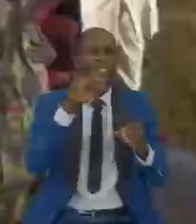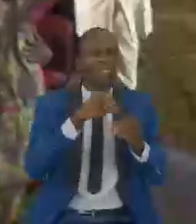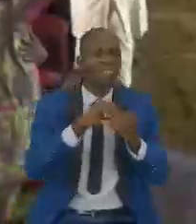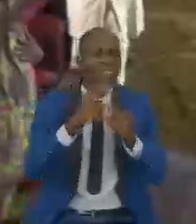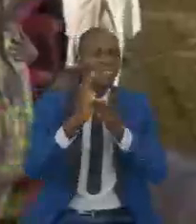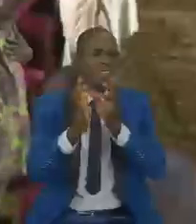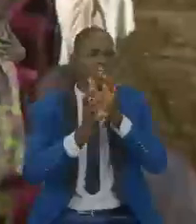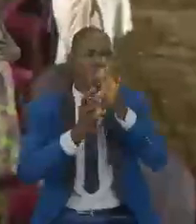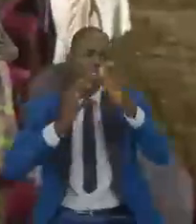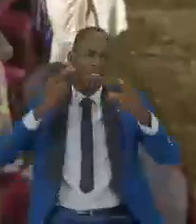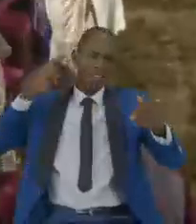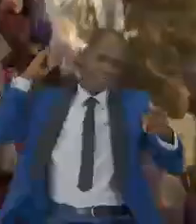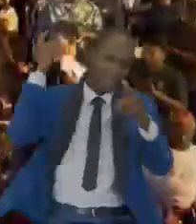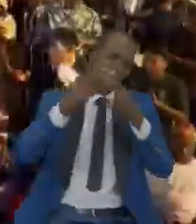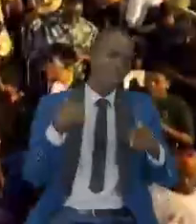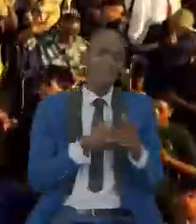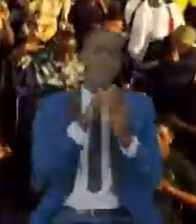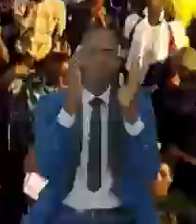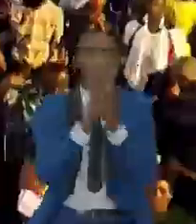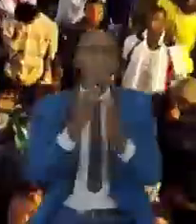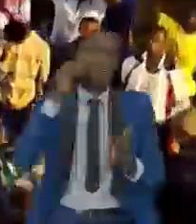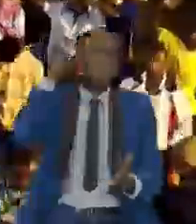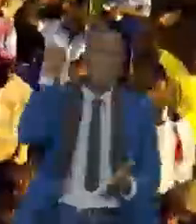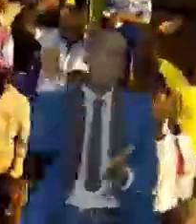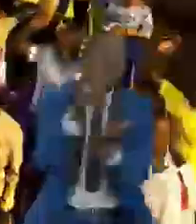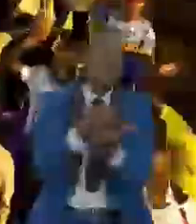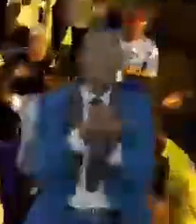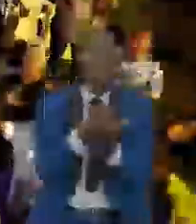Jesus' name we pray.